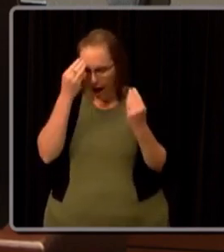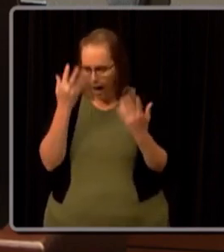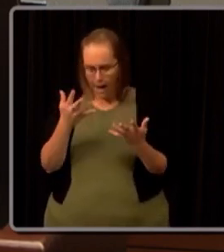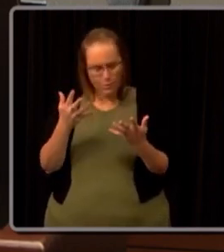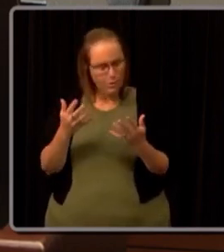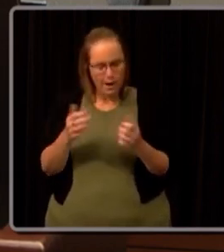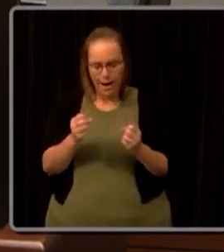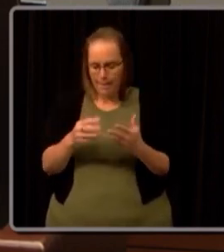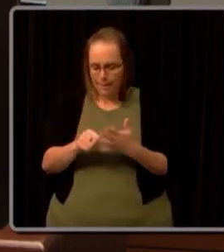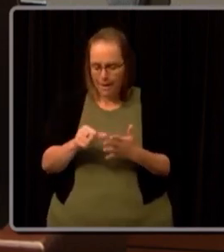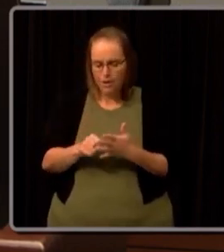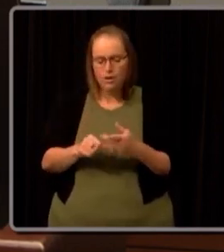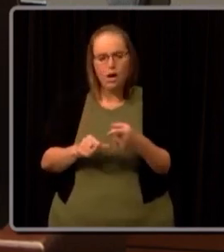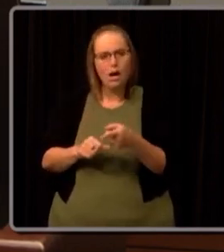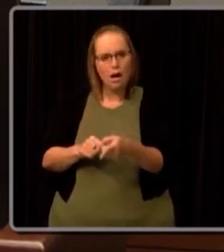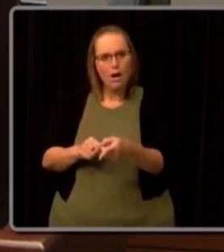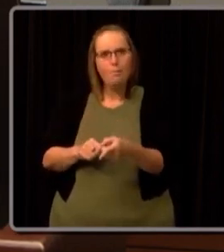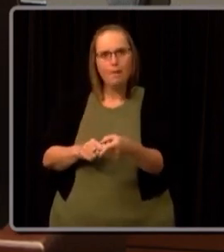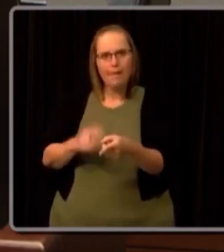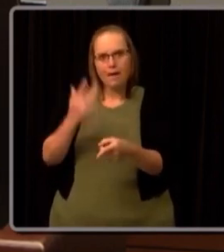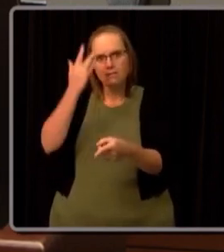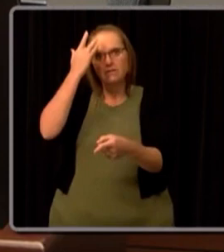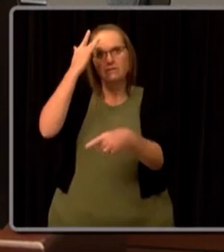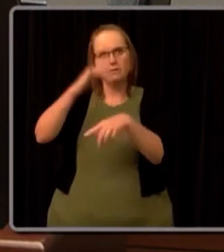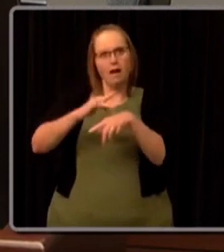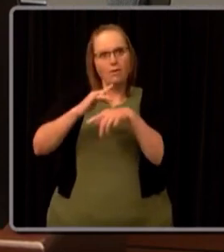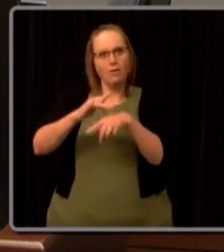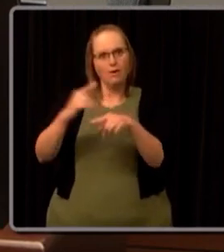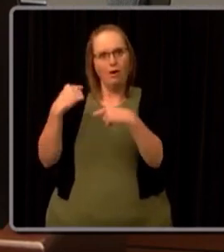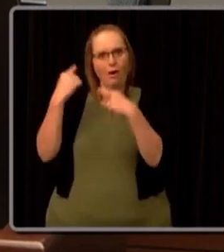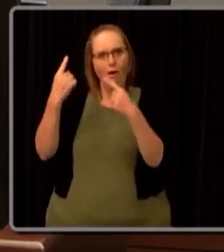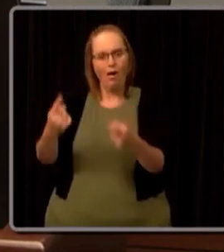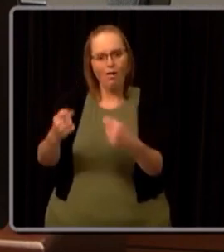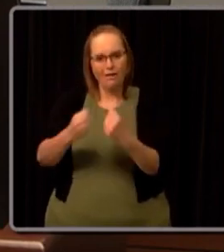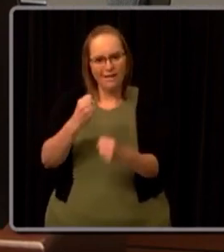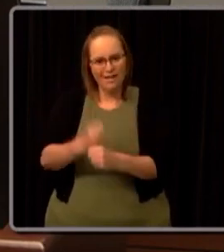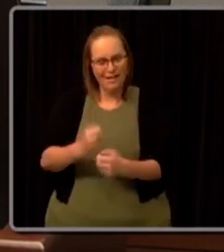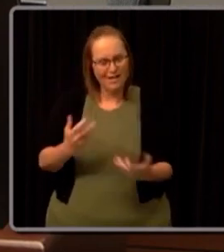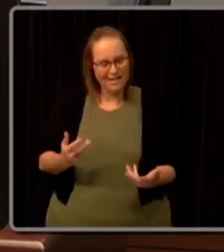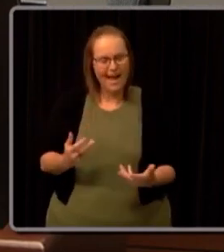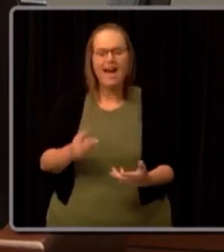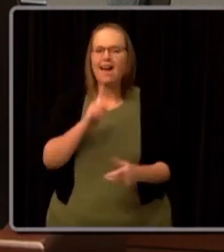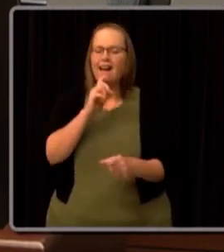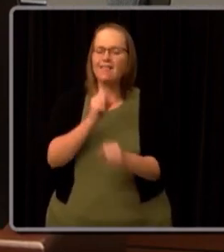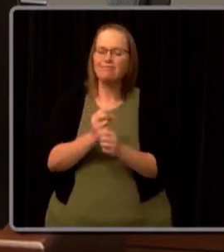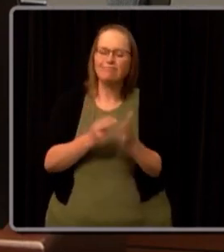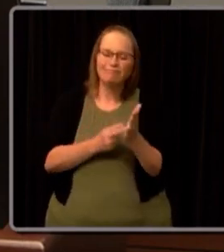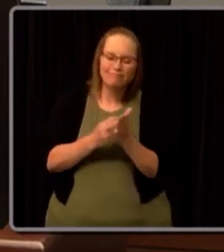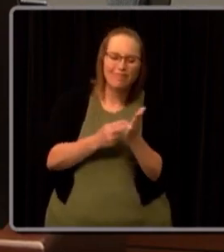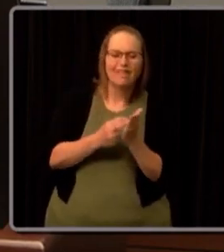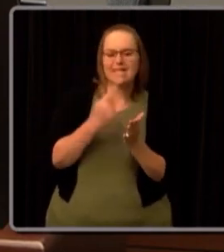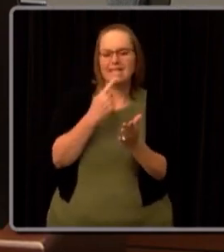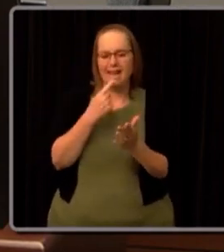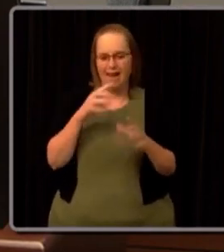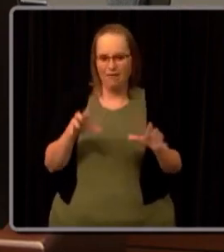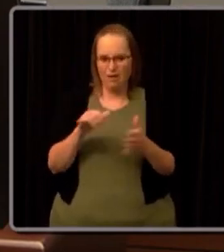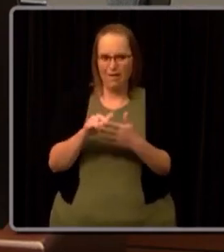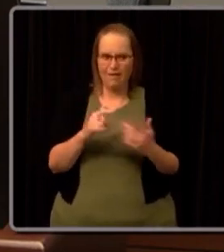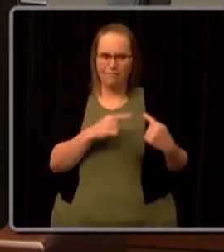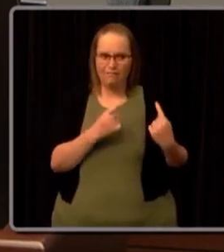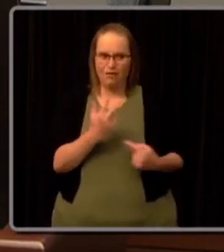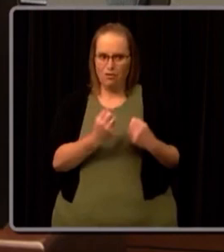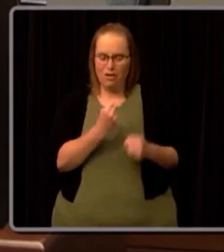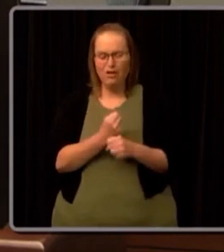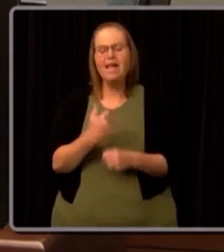her through all of her years at our school. So I truly and honestly can say to you as a teacher that has done this for 3 years that I'm a